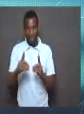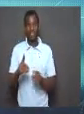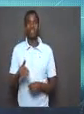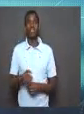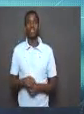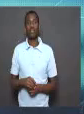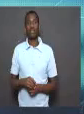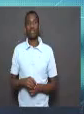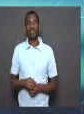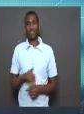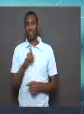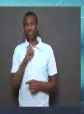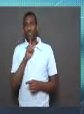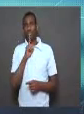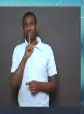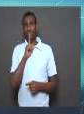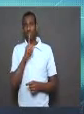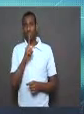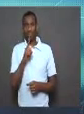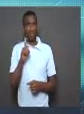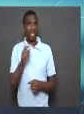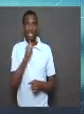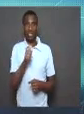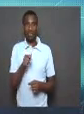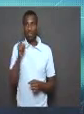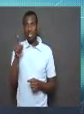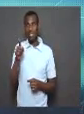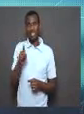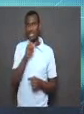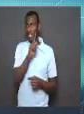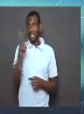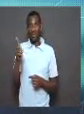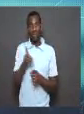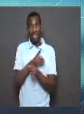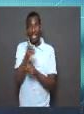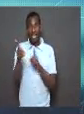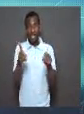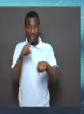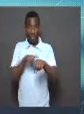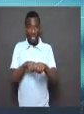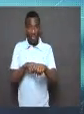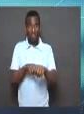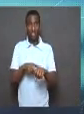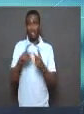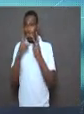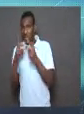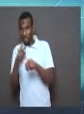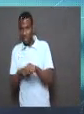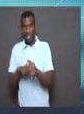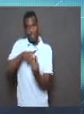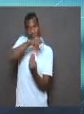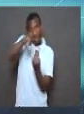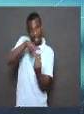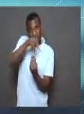not just true in prescribing the direction of time when observing